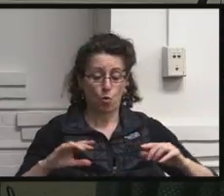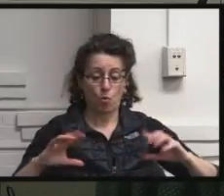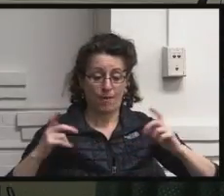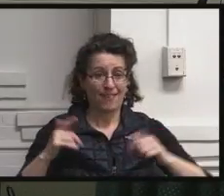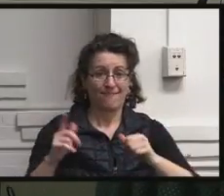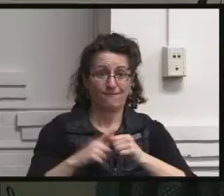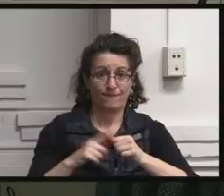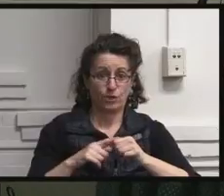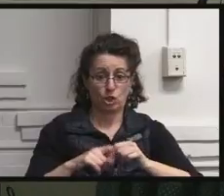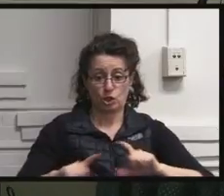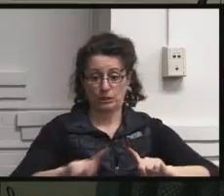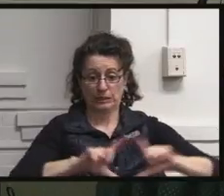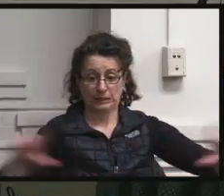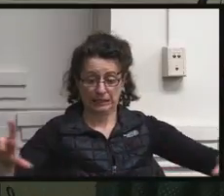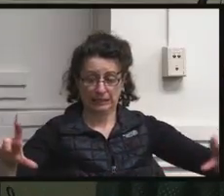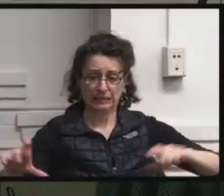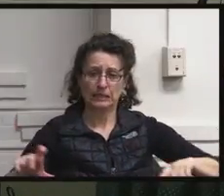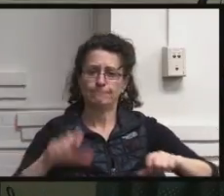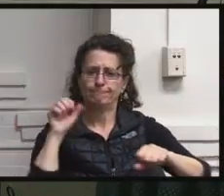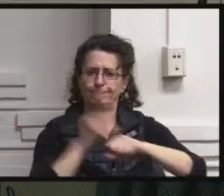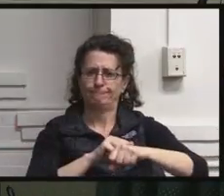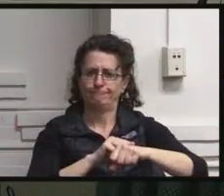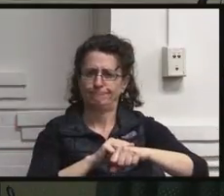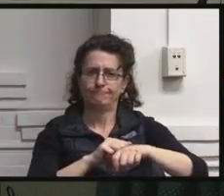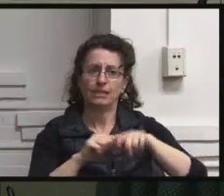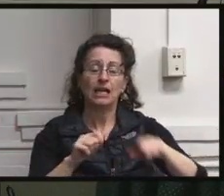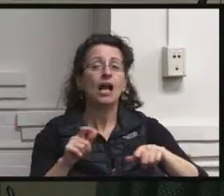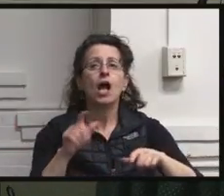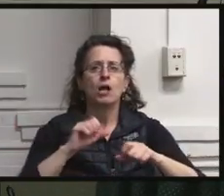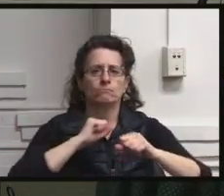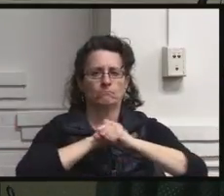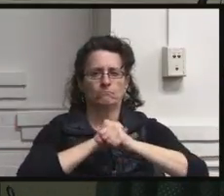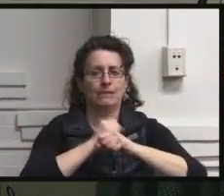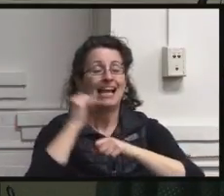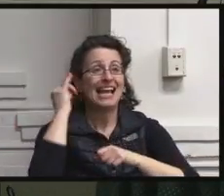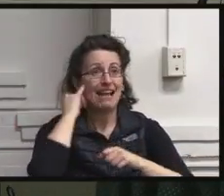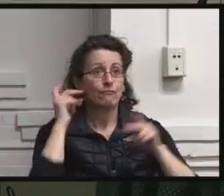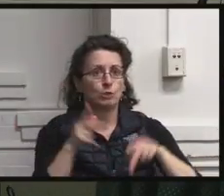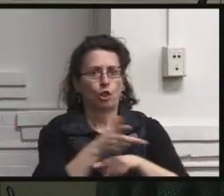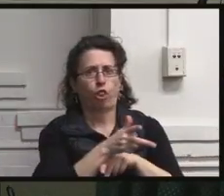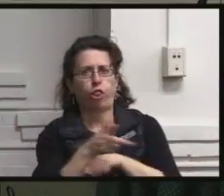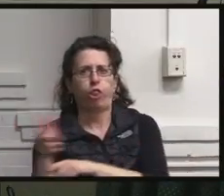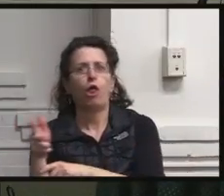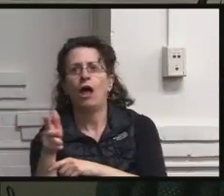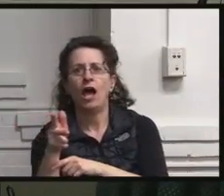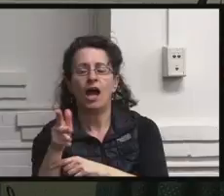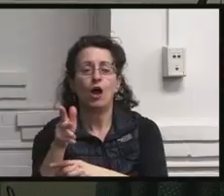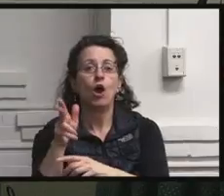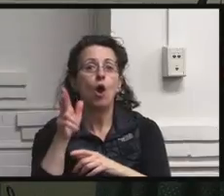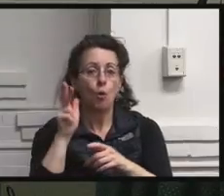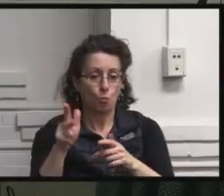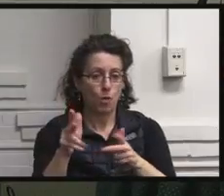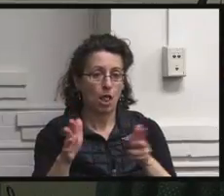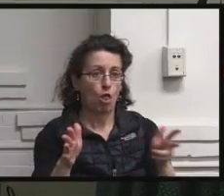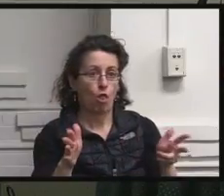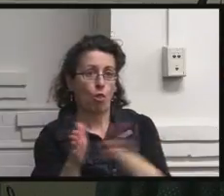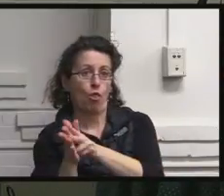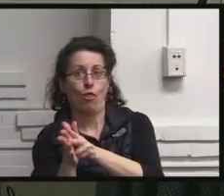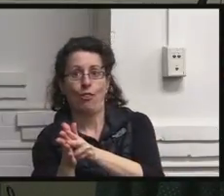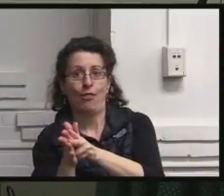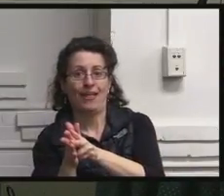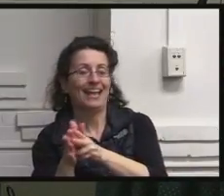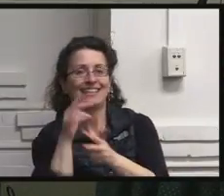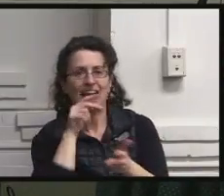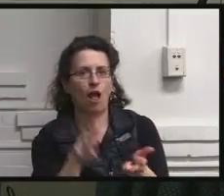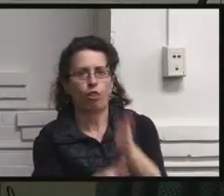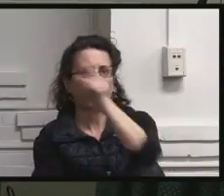that maintains your safety. That's your test level. So if a car were to drive off, they're going to go into the concrete rail. It's going to keep them on the bridge instead of going into the river. And then